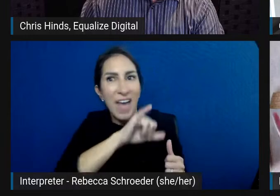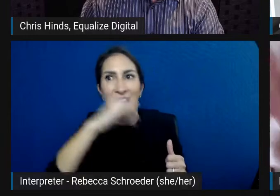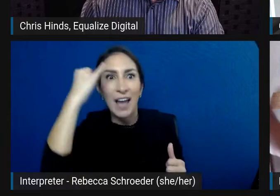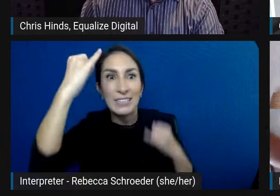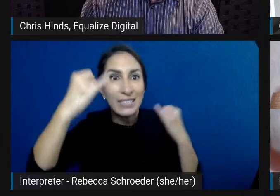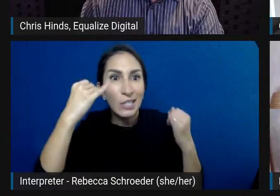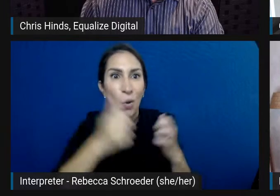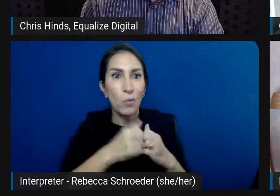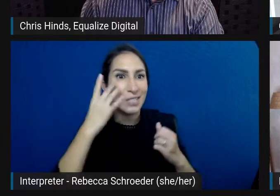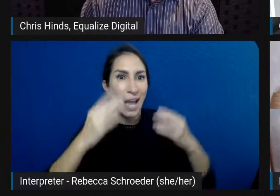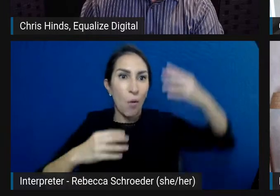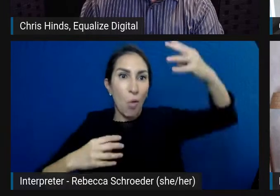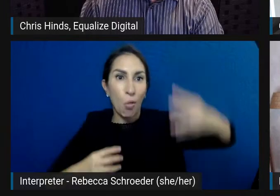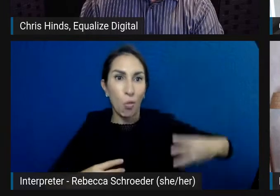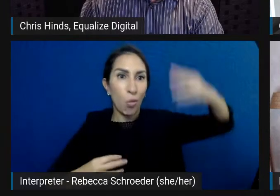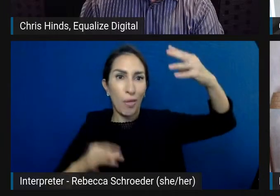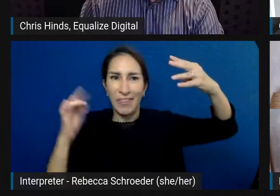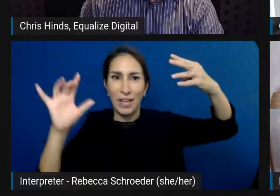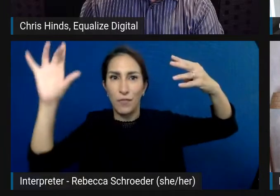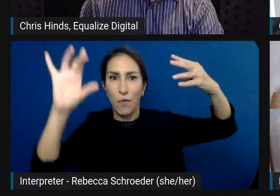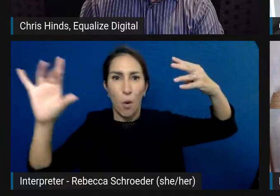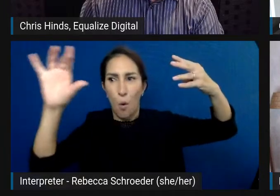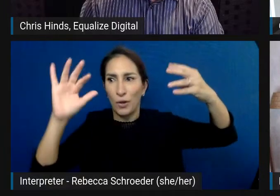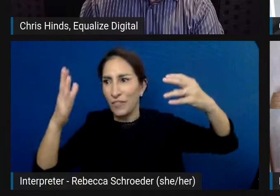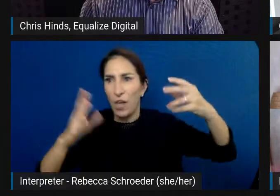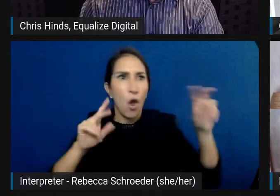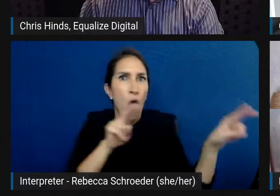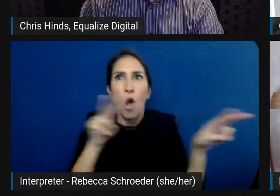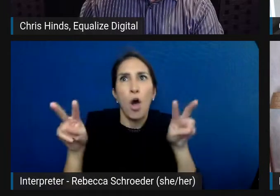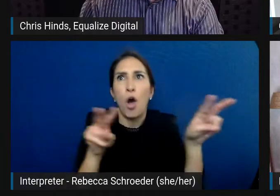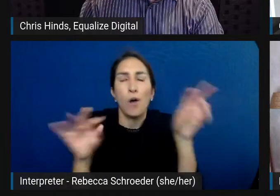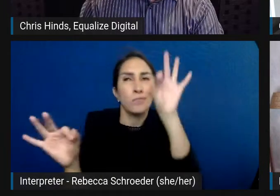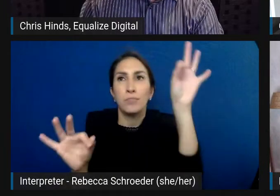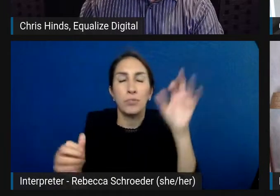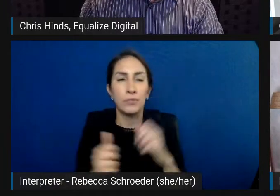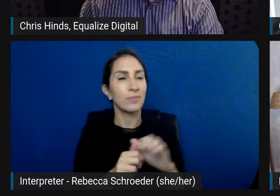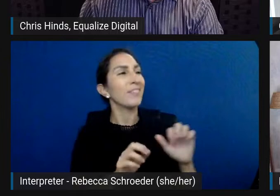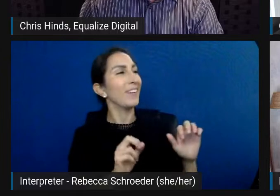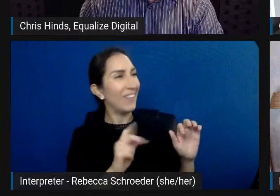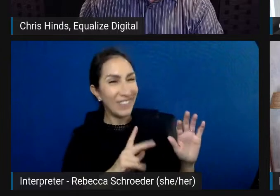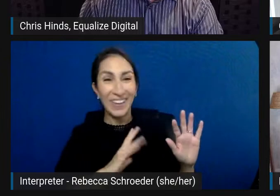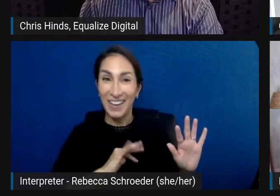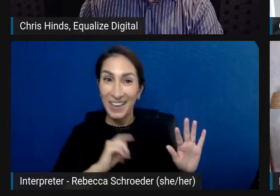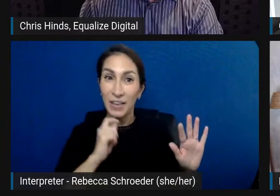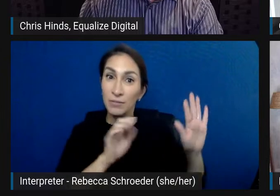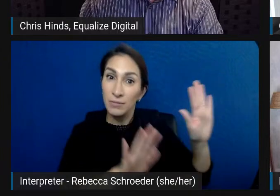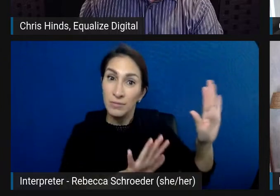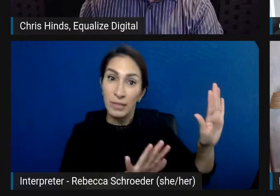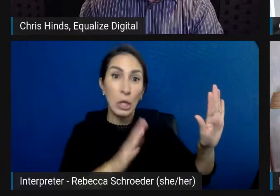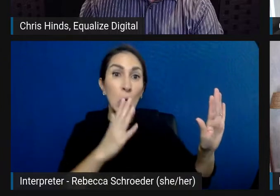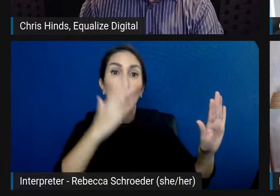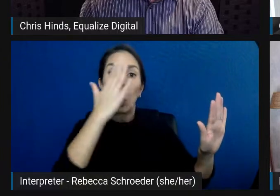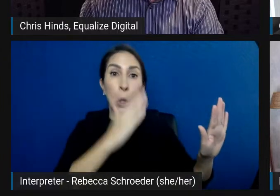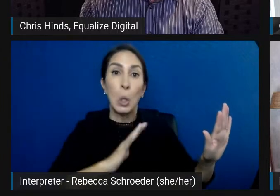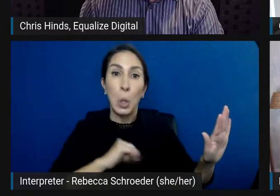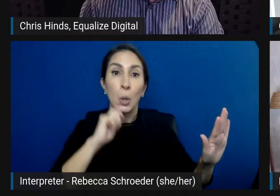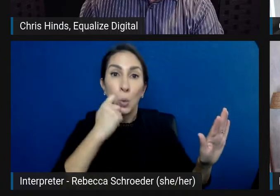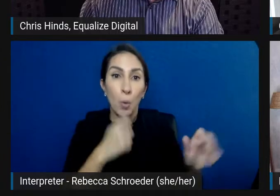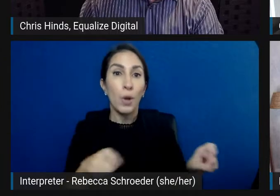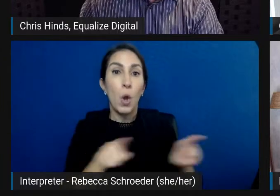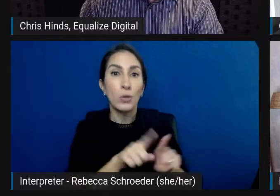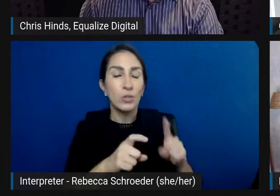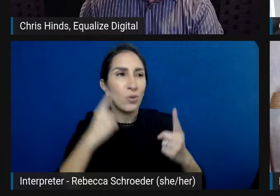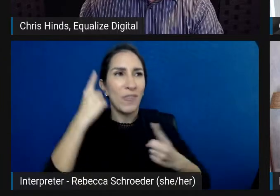and you've got this thing floating over here, right? And it's like, okay, like slow down, like this may look cool, but we also need to think about